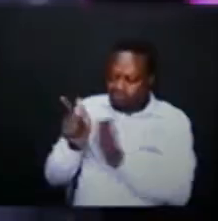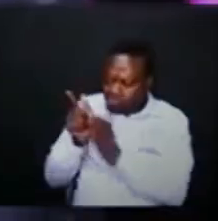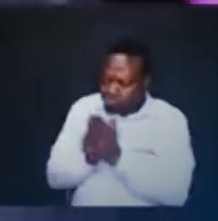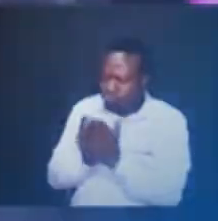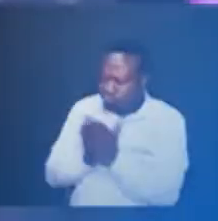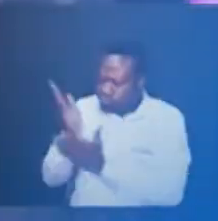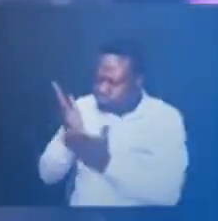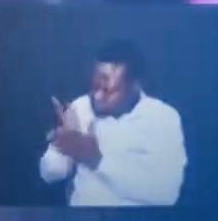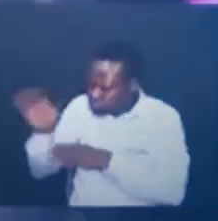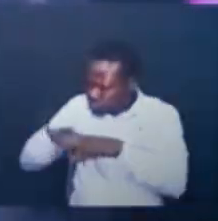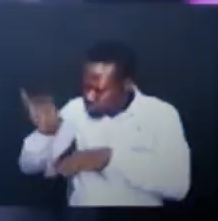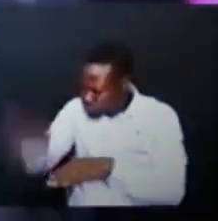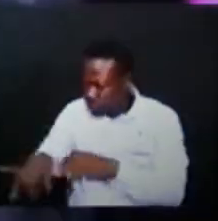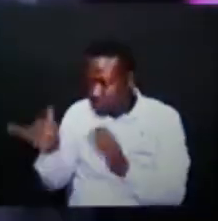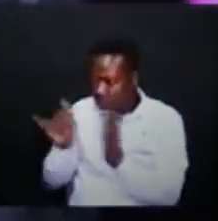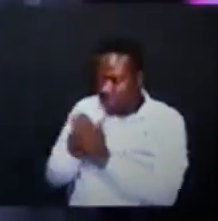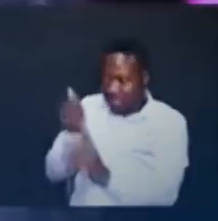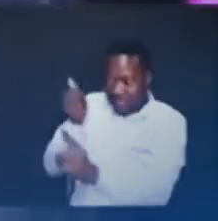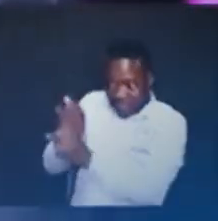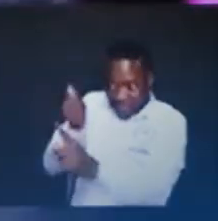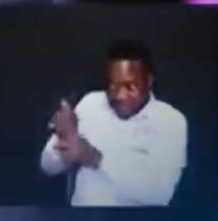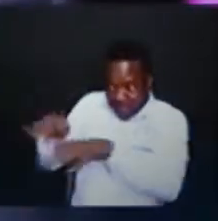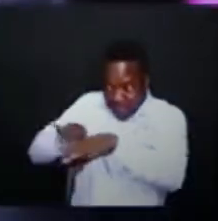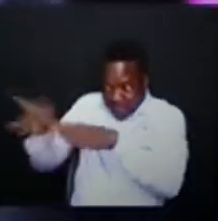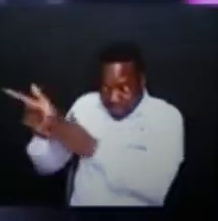operation that will be hostile to